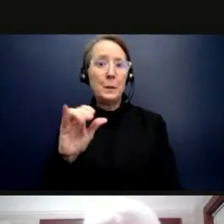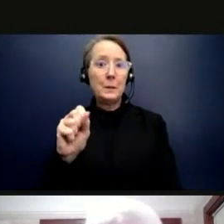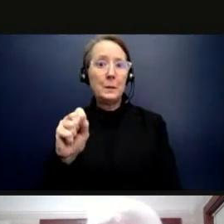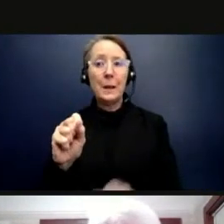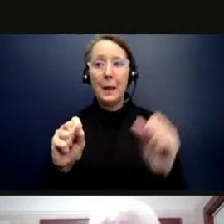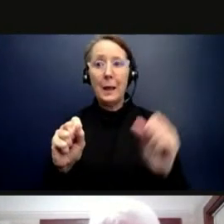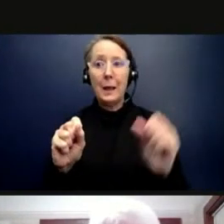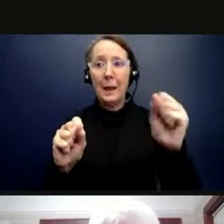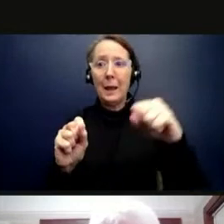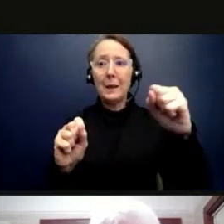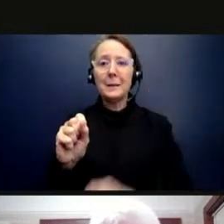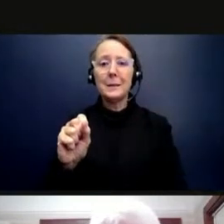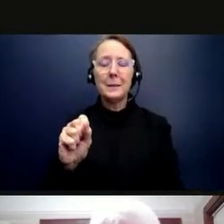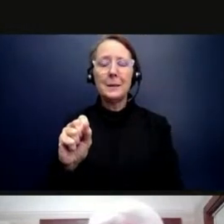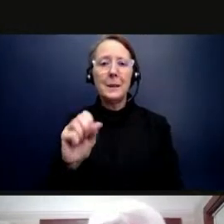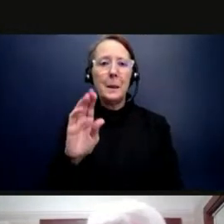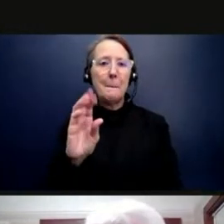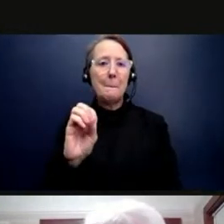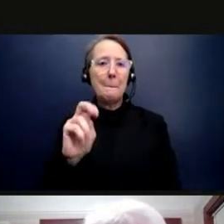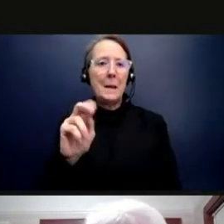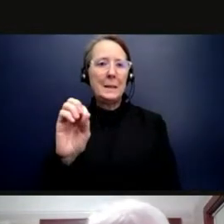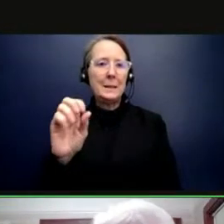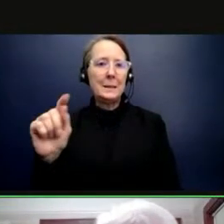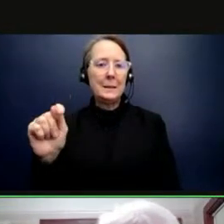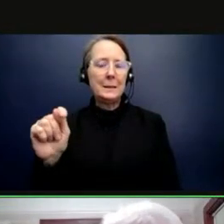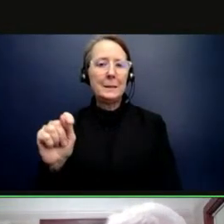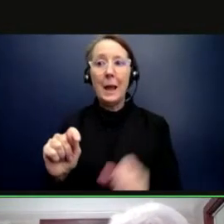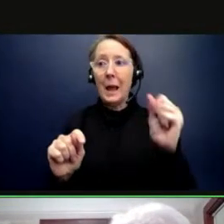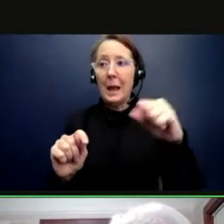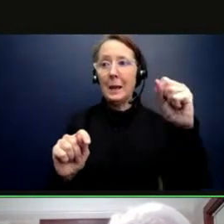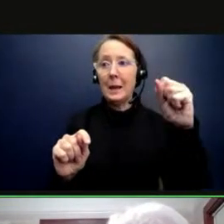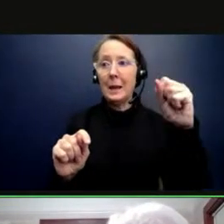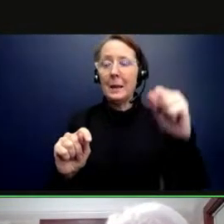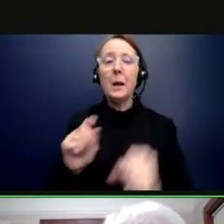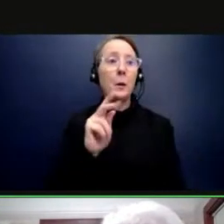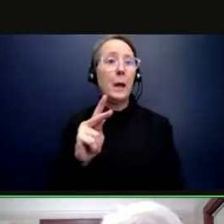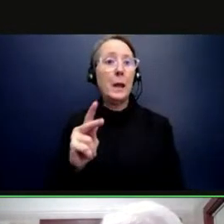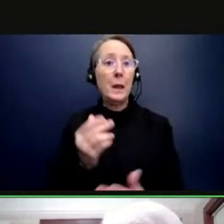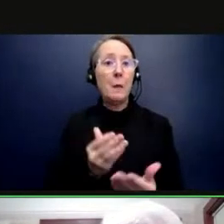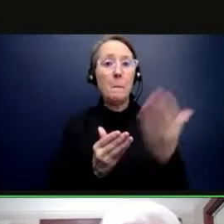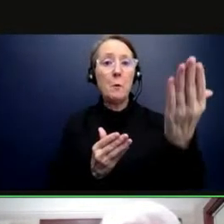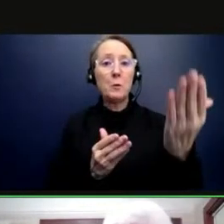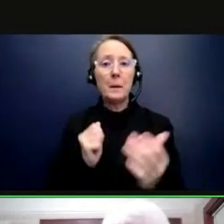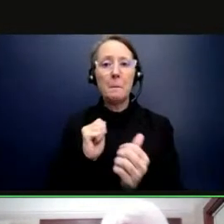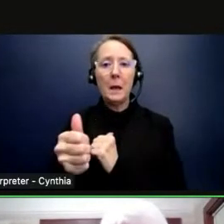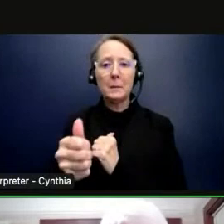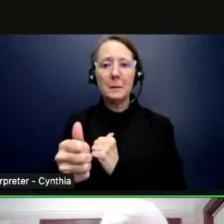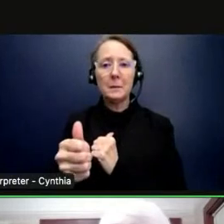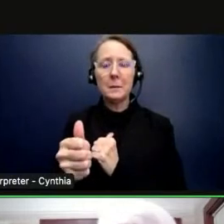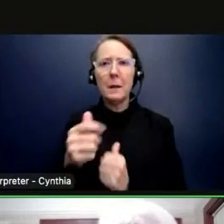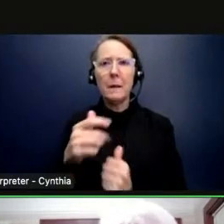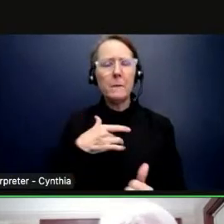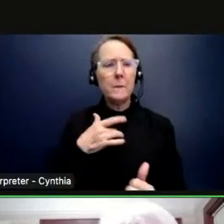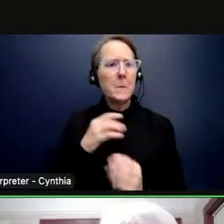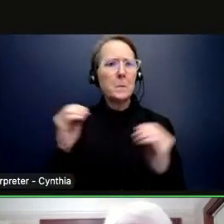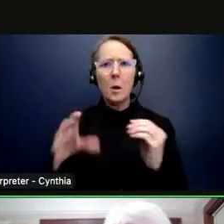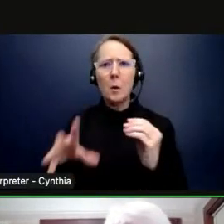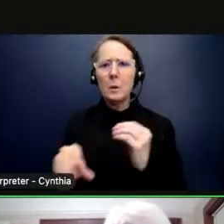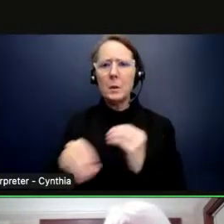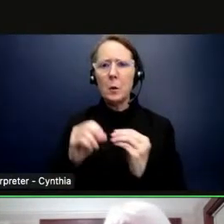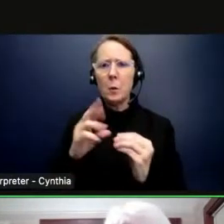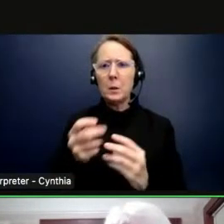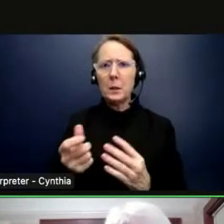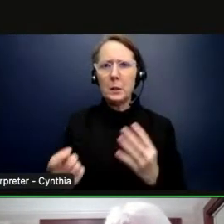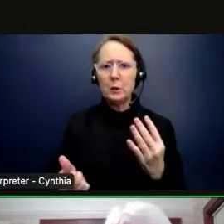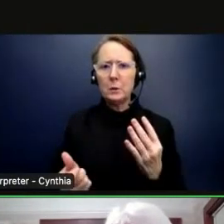Aye. Mayor Bennett? Aye. Okay, motion passes. I don't believe there are any additions or